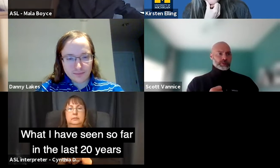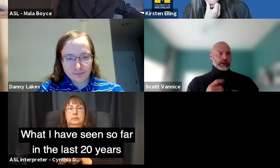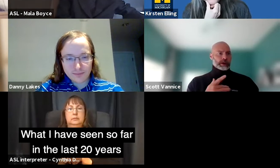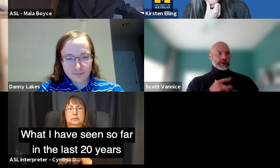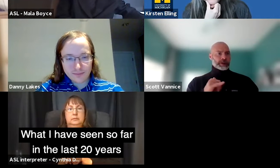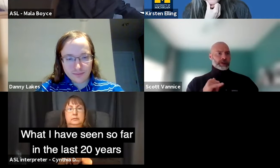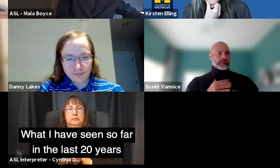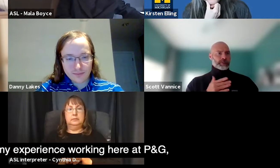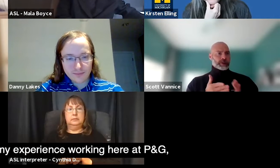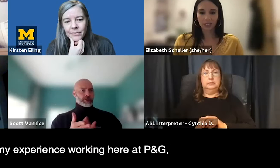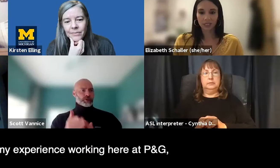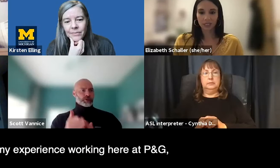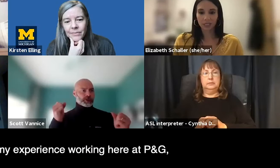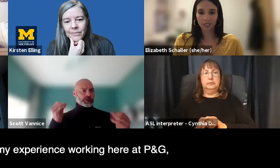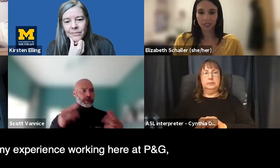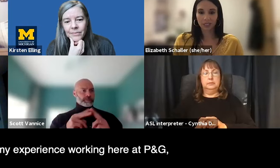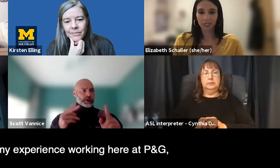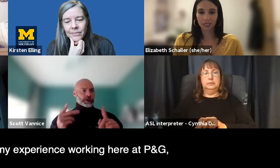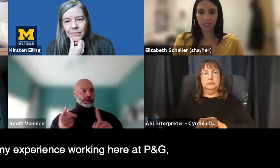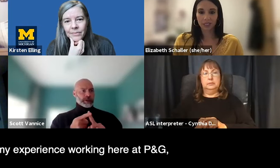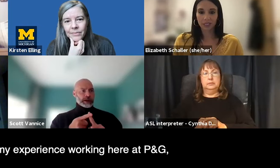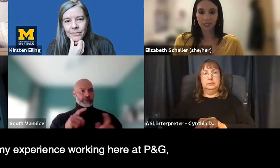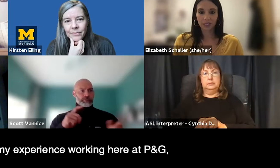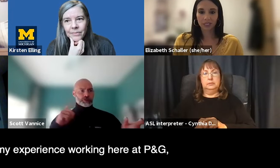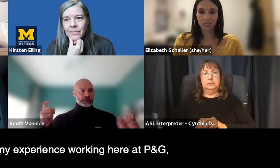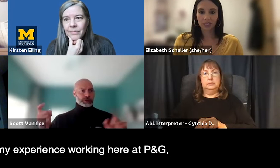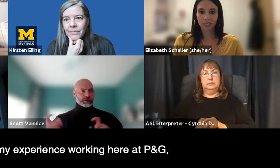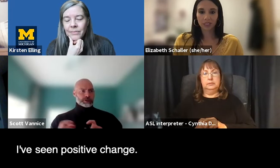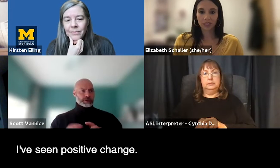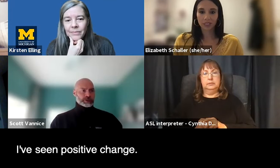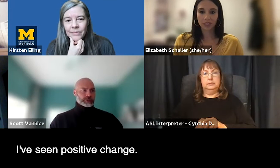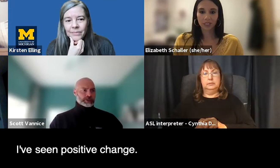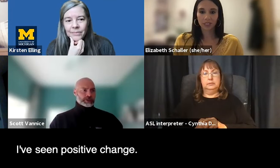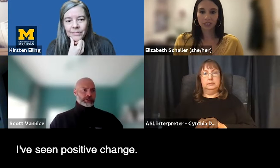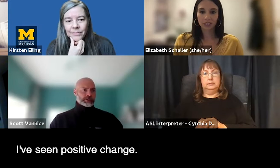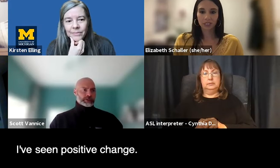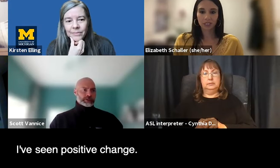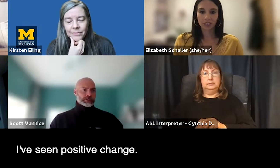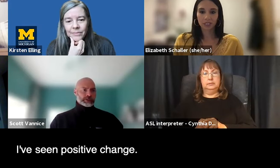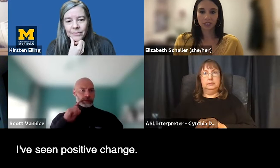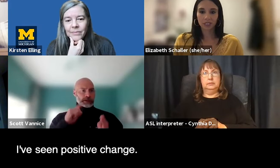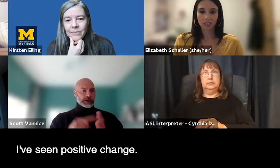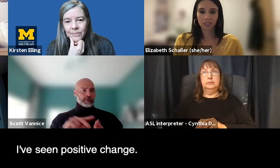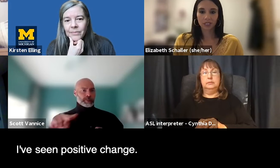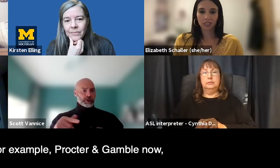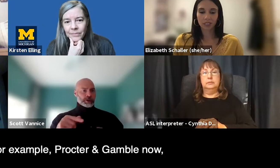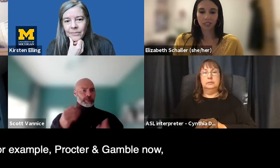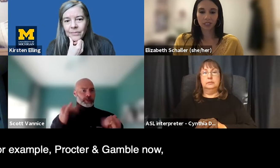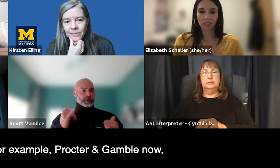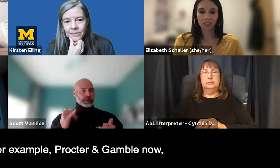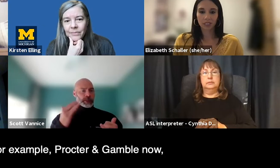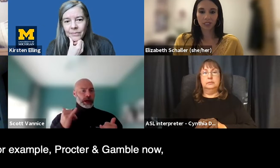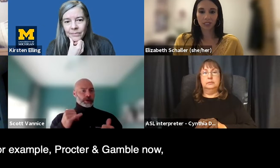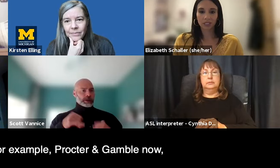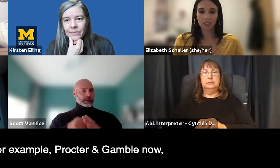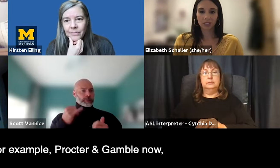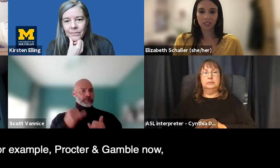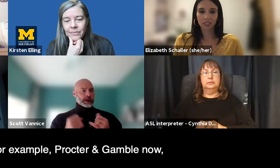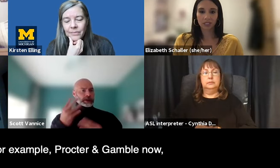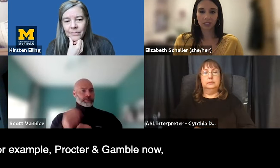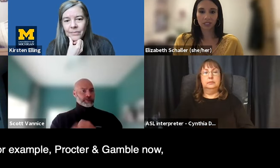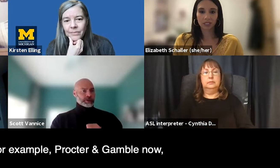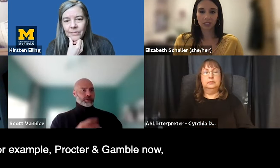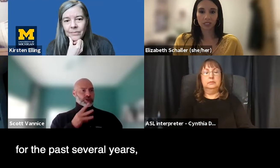in the last 20 years of my experience working here at P&G, I've seen positive change. For example, Procter